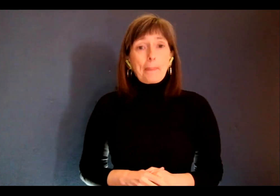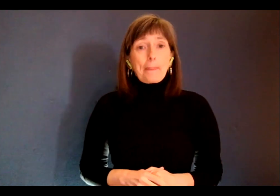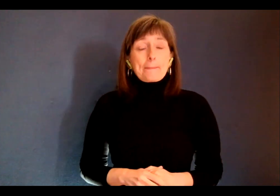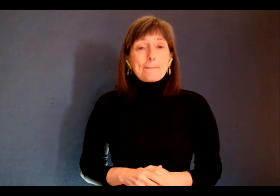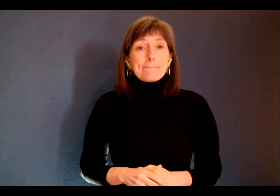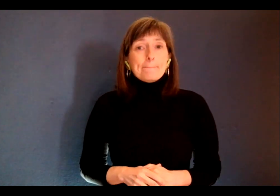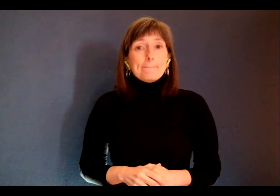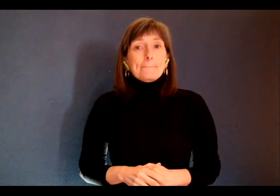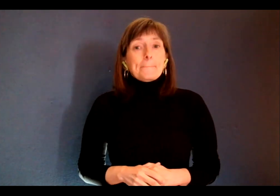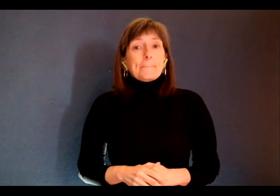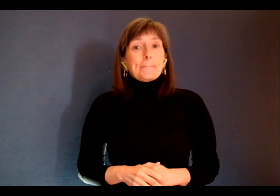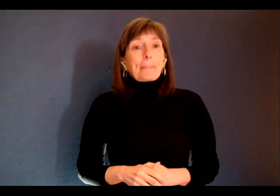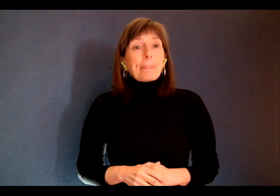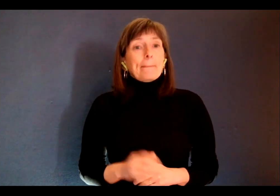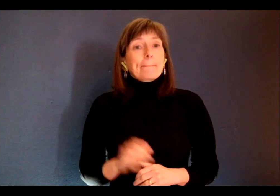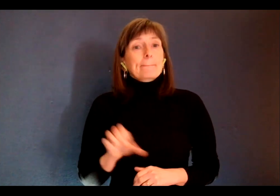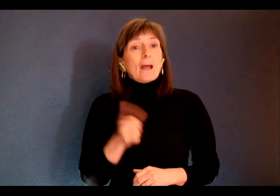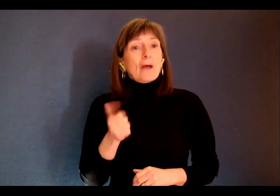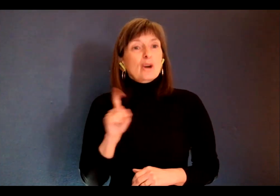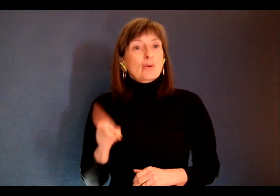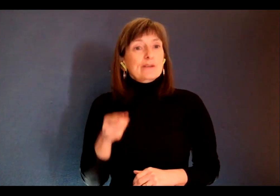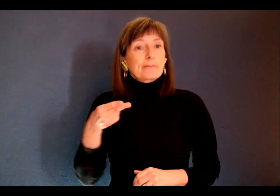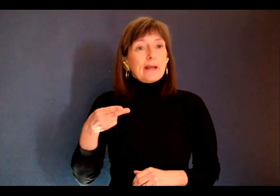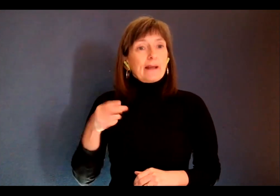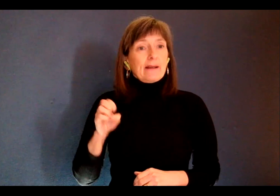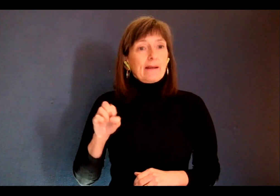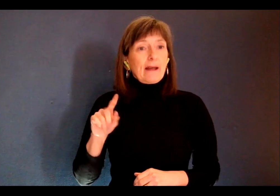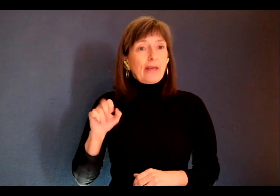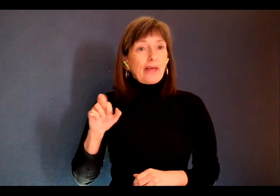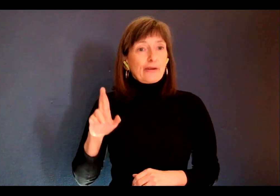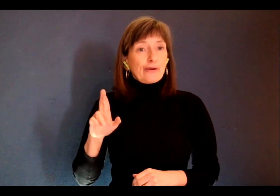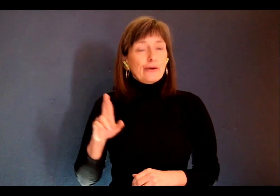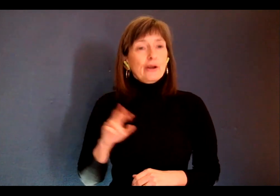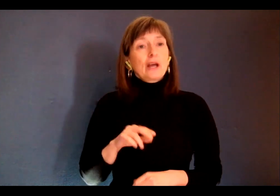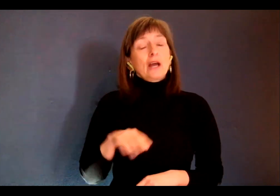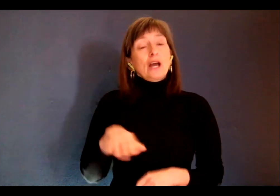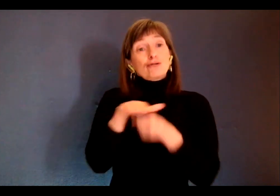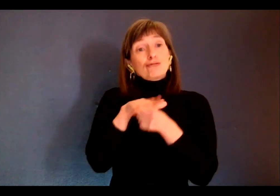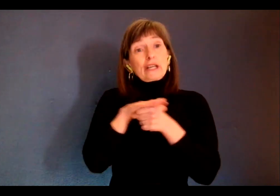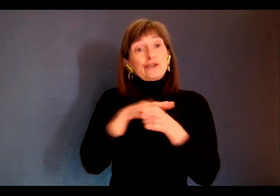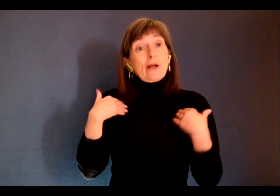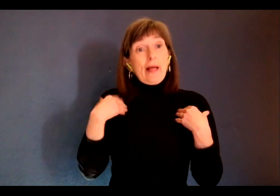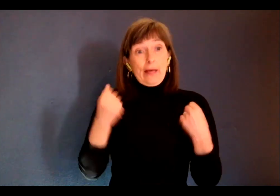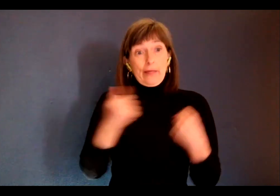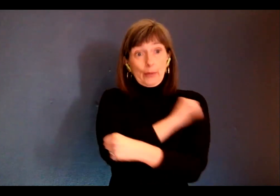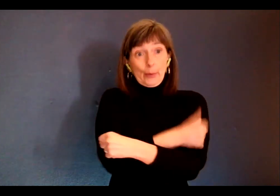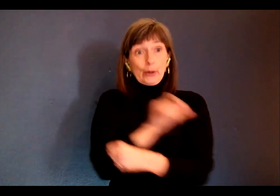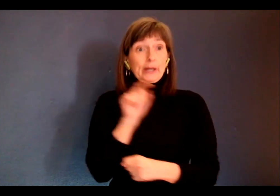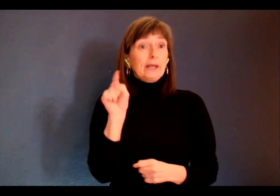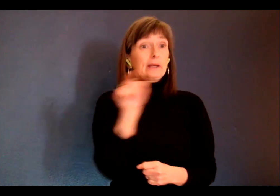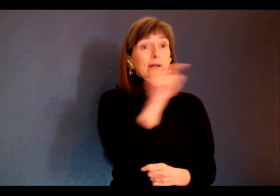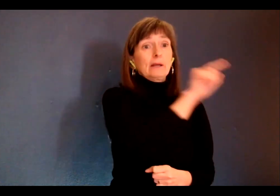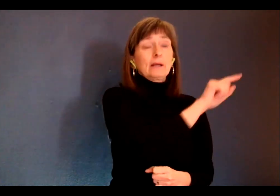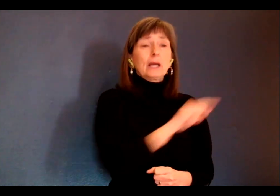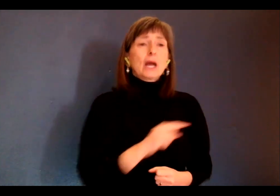Henry and Steve, there's a question from Heather. When can the regional health authorities expect to have access to